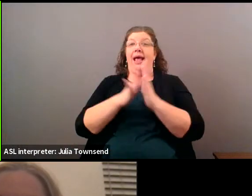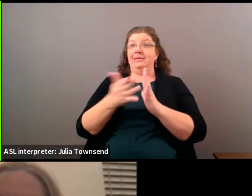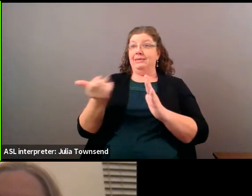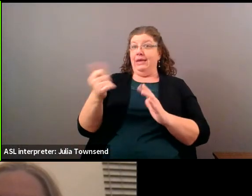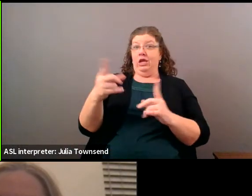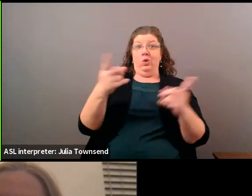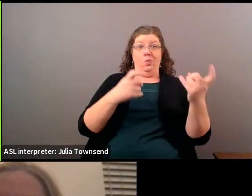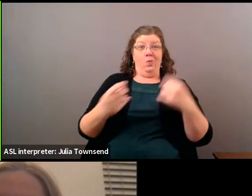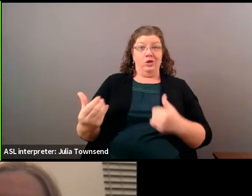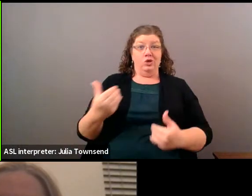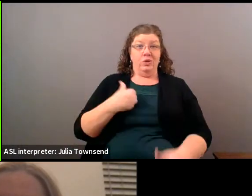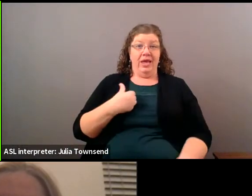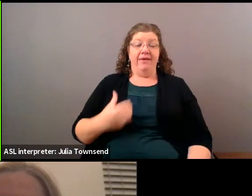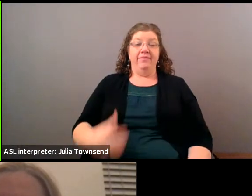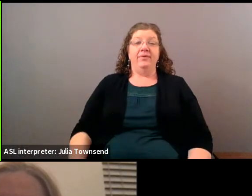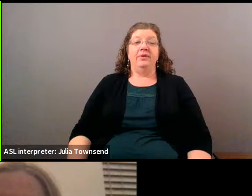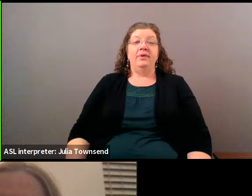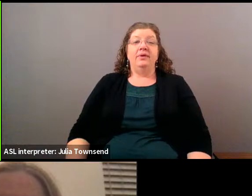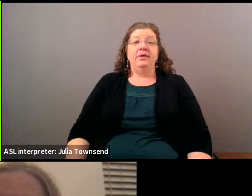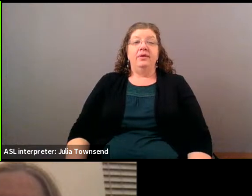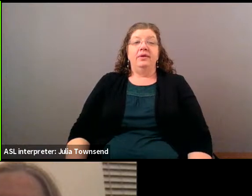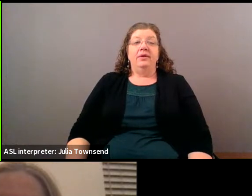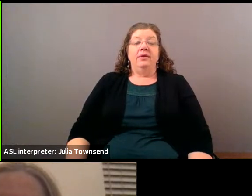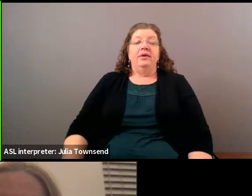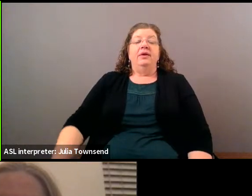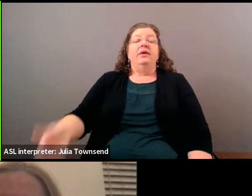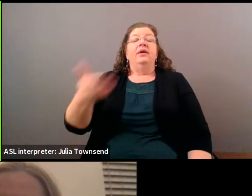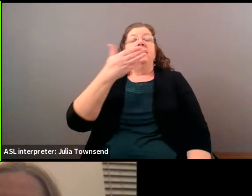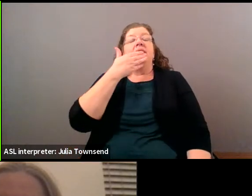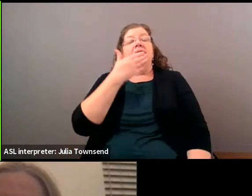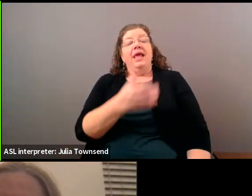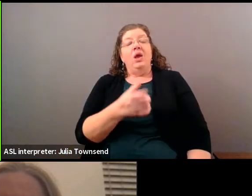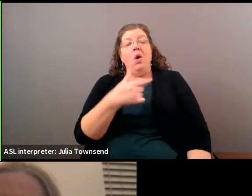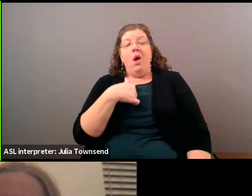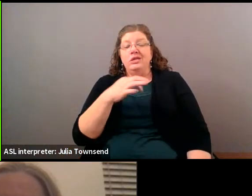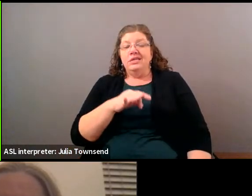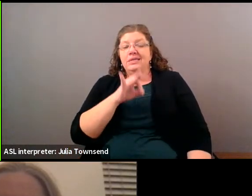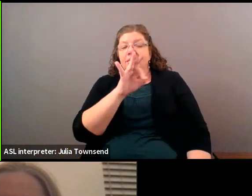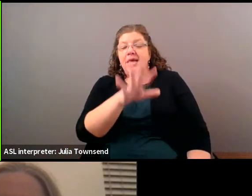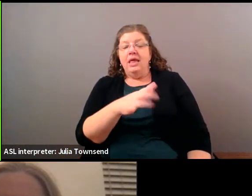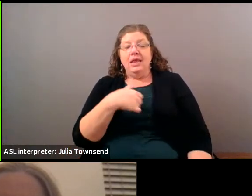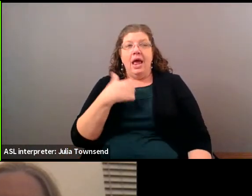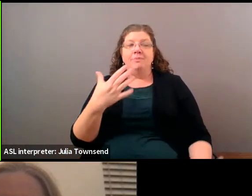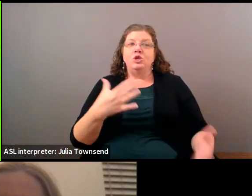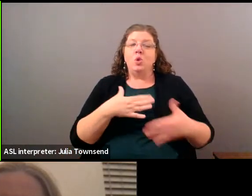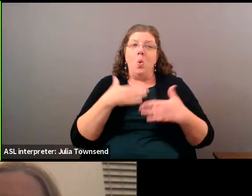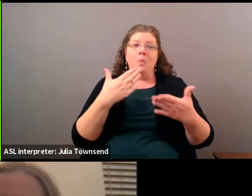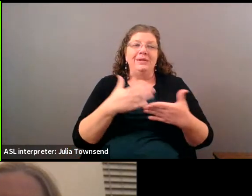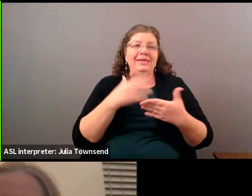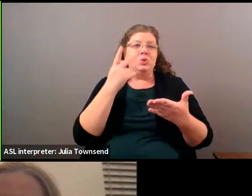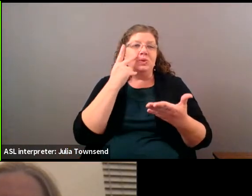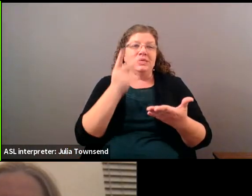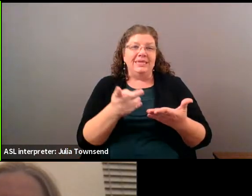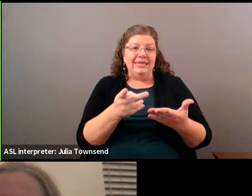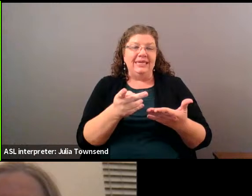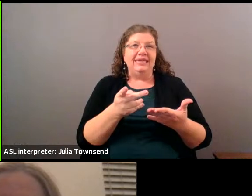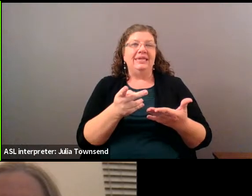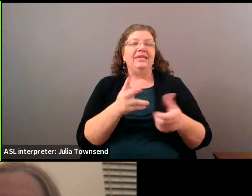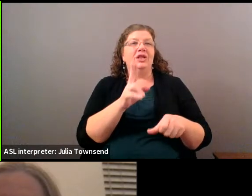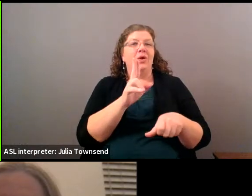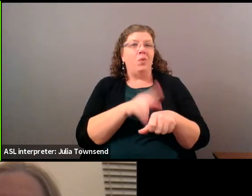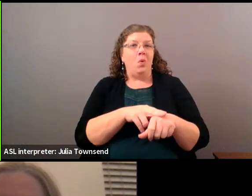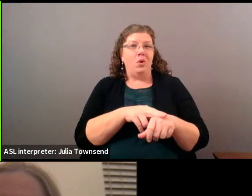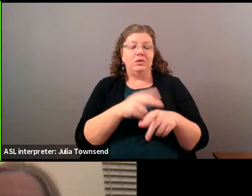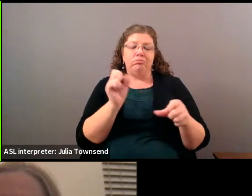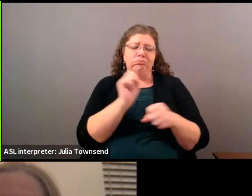have. Thank you. I'll just say that I am so pleased to see that, of course, after all of the